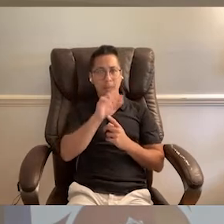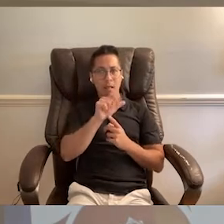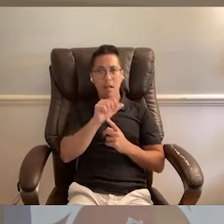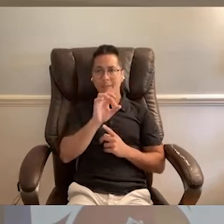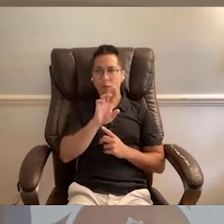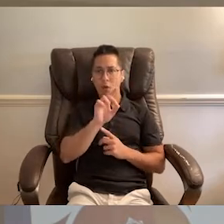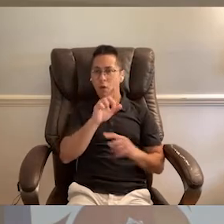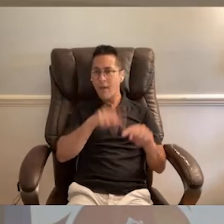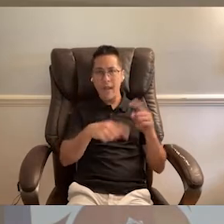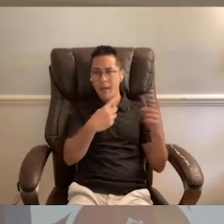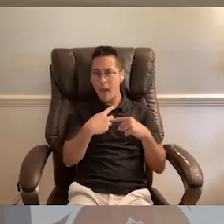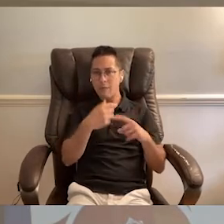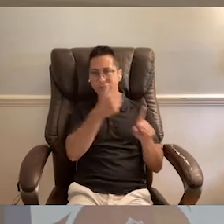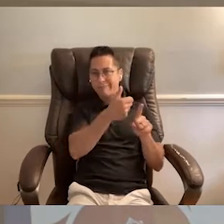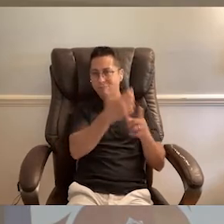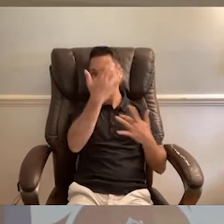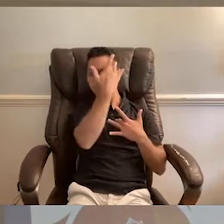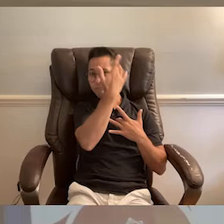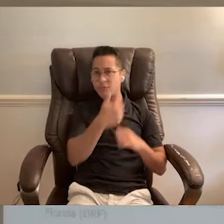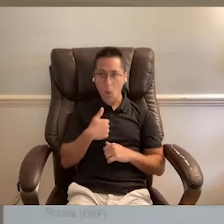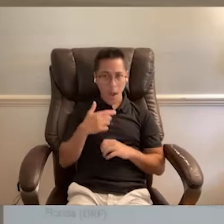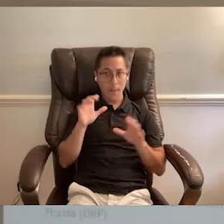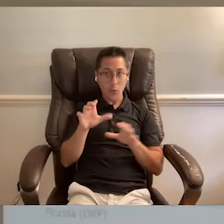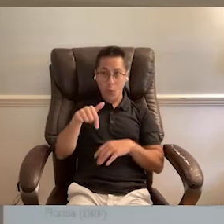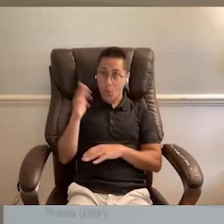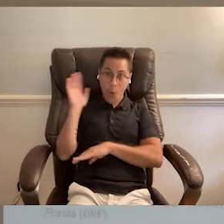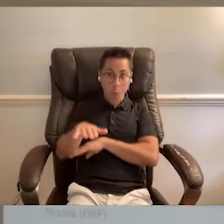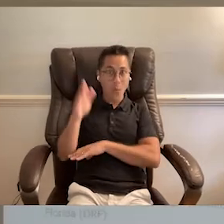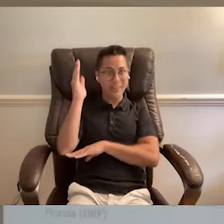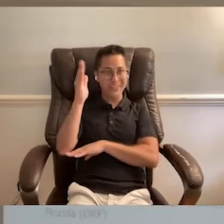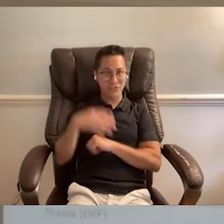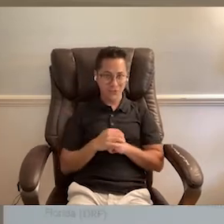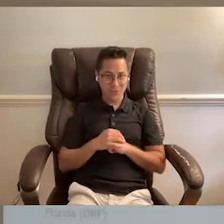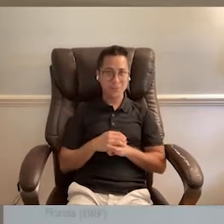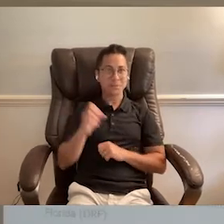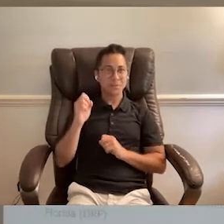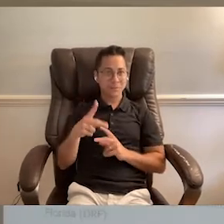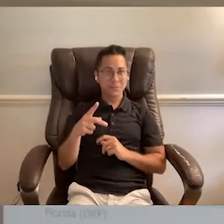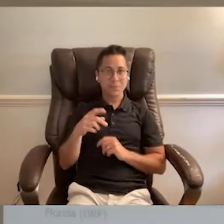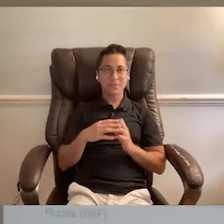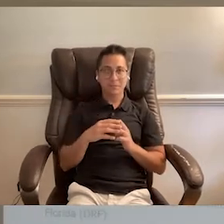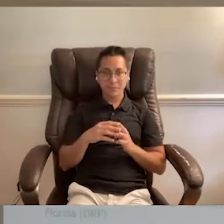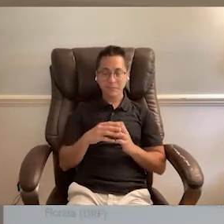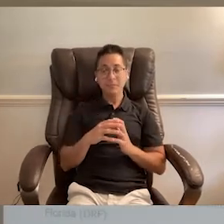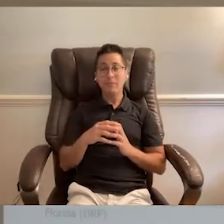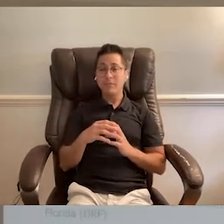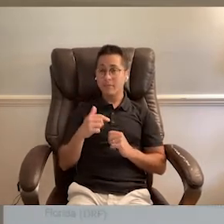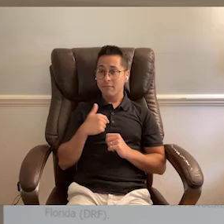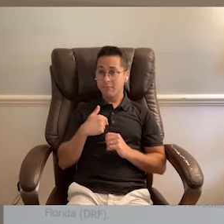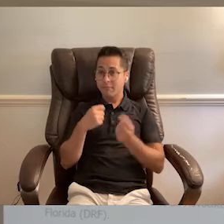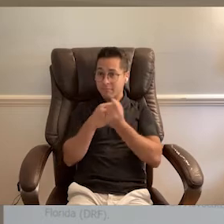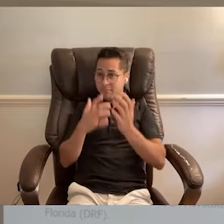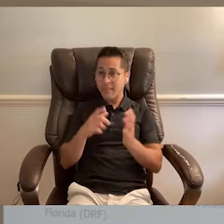ill, so I'm doing the whole presentation. Okay, so I am an advocate investigator with